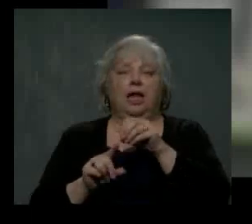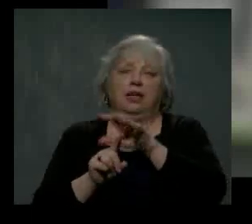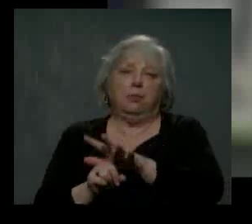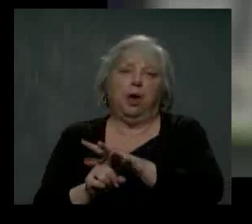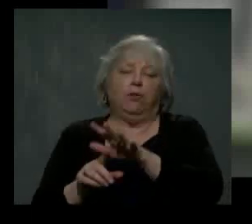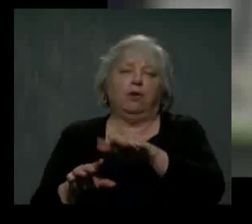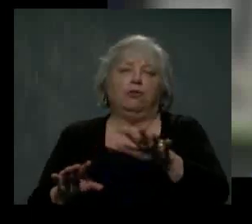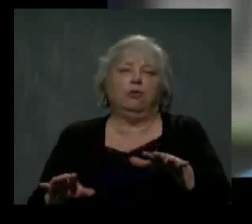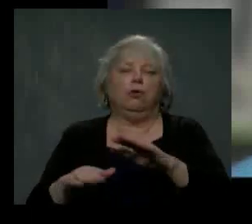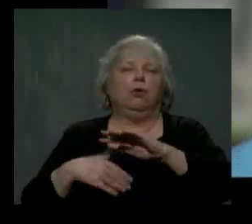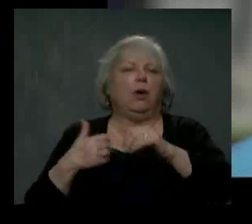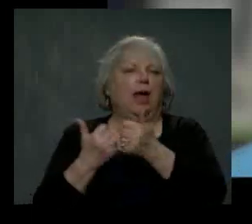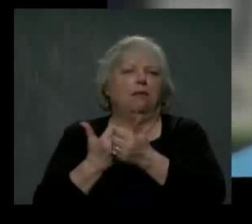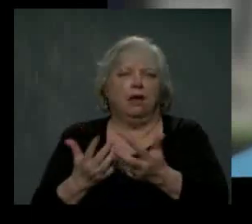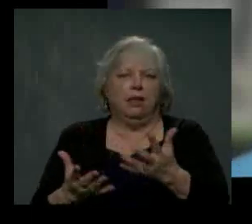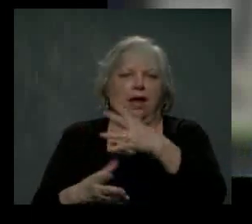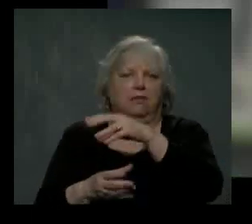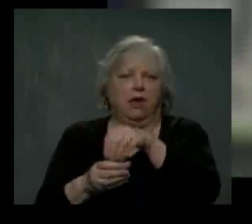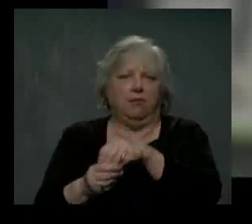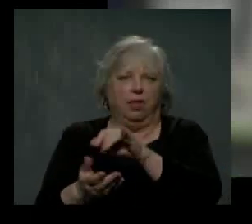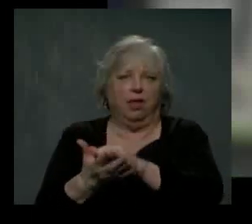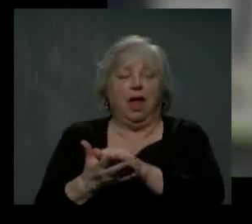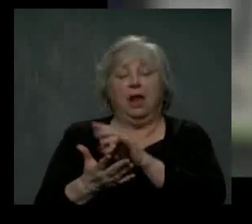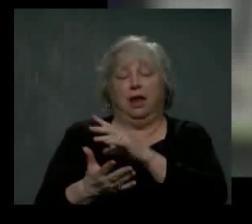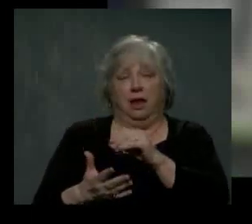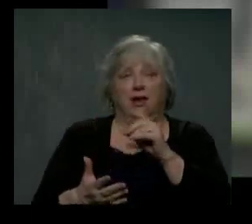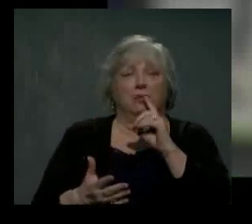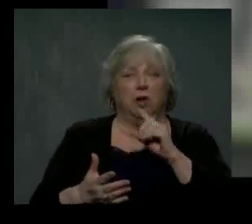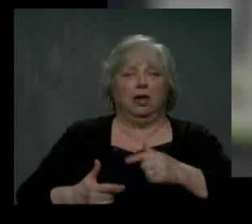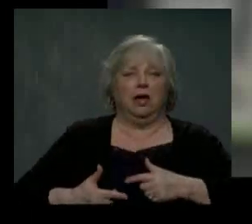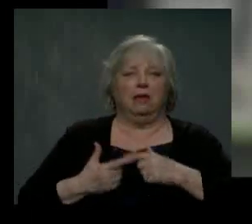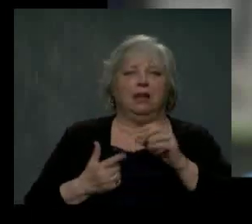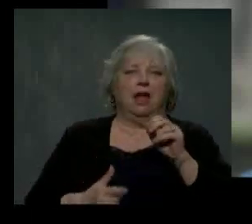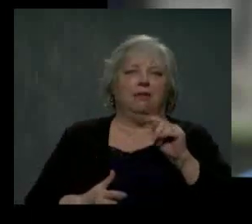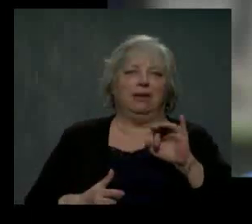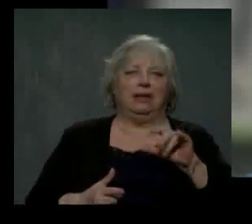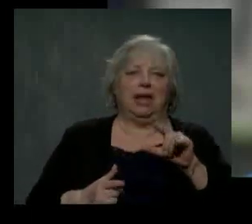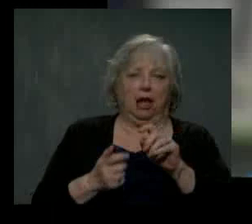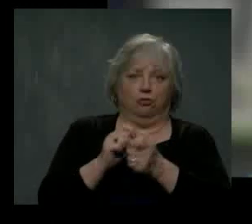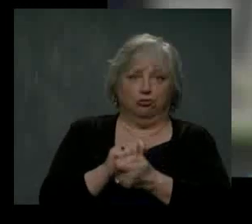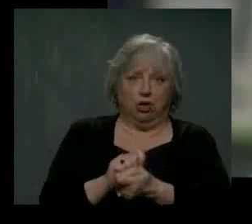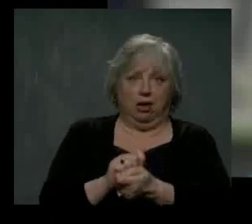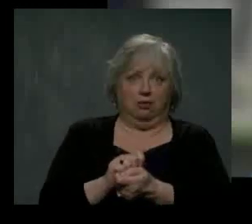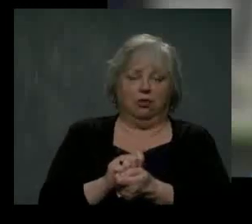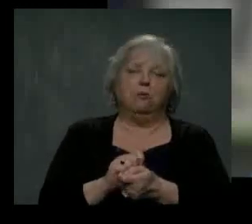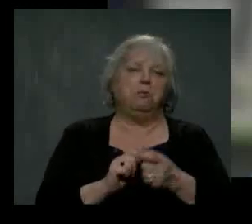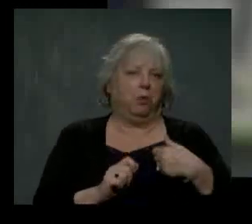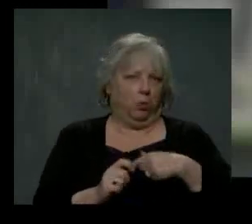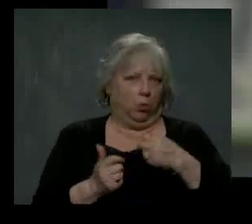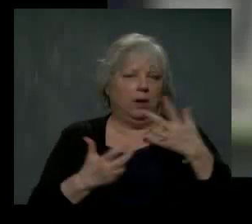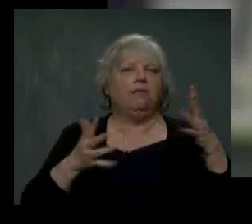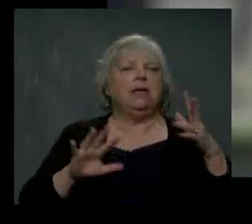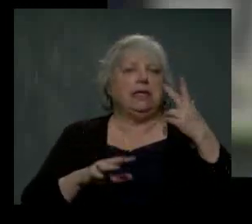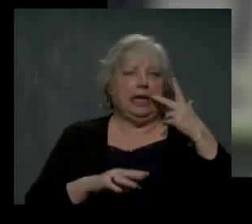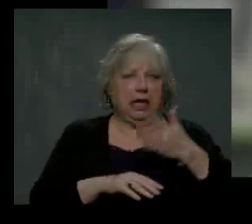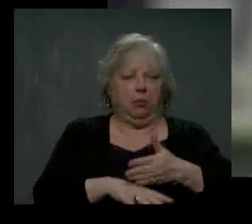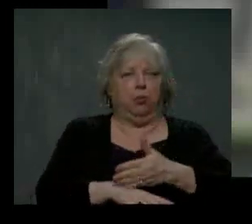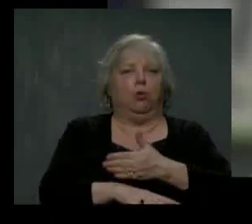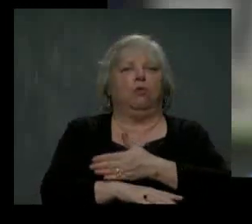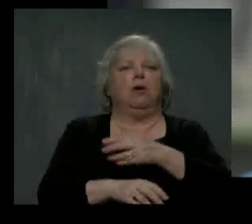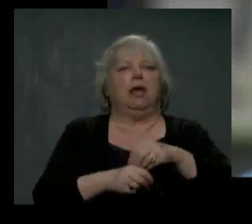that whole aspect. And it's a lifestyle change. And so the children have taken that and we've seen an improvement in our